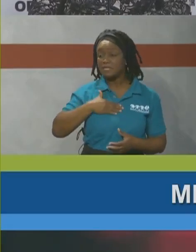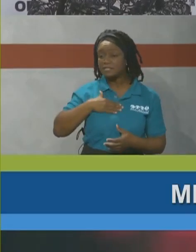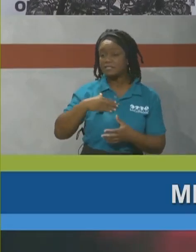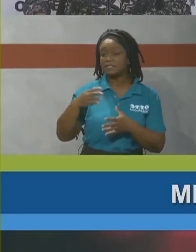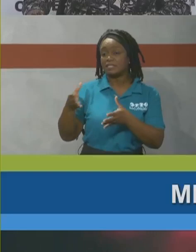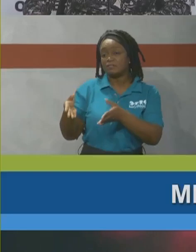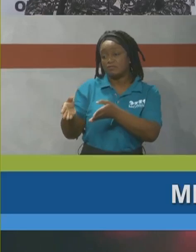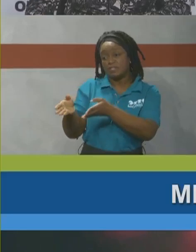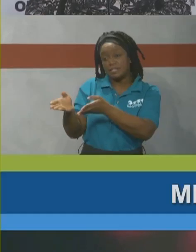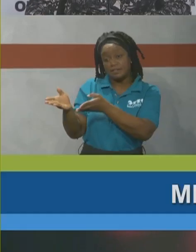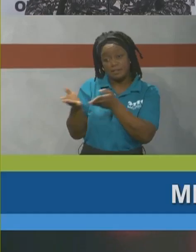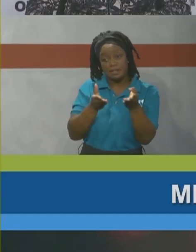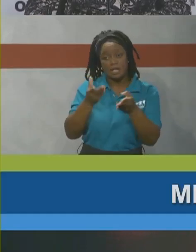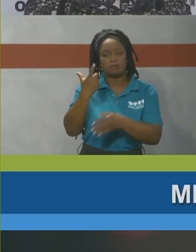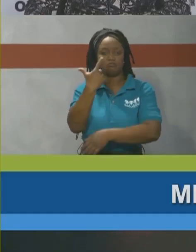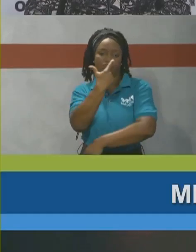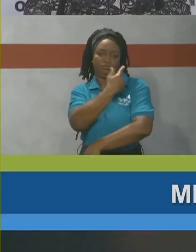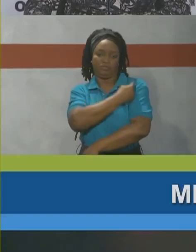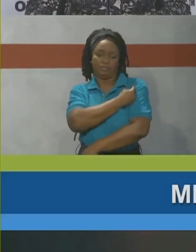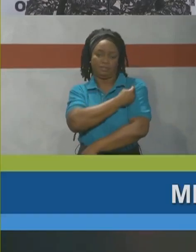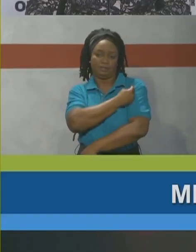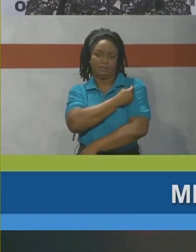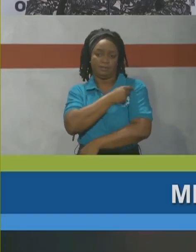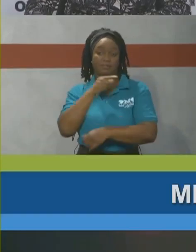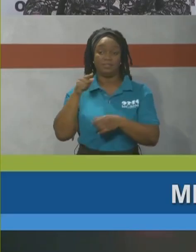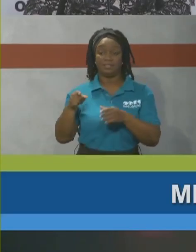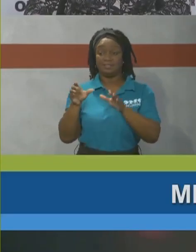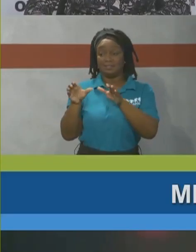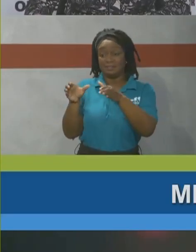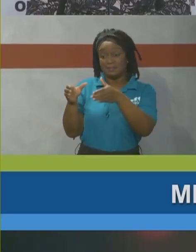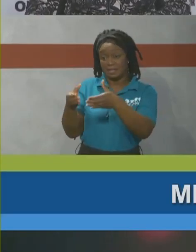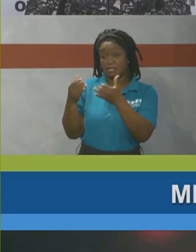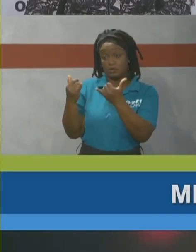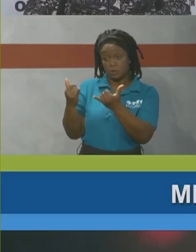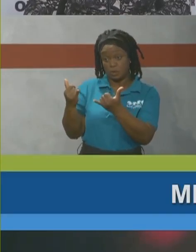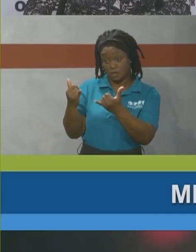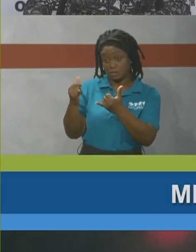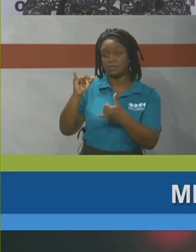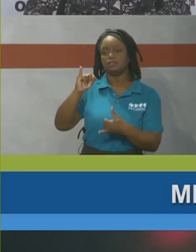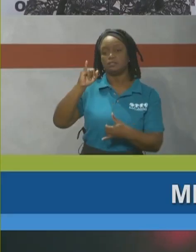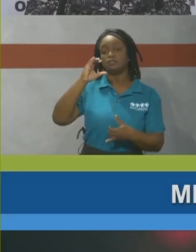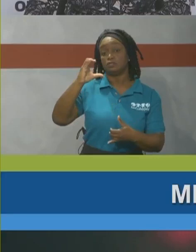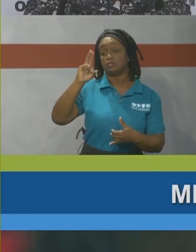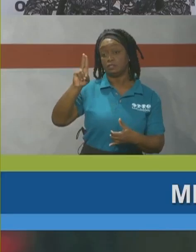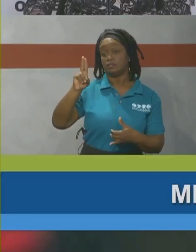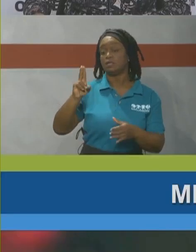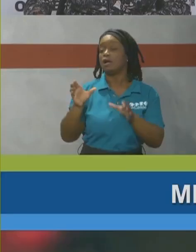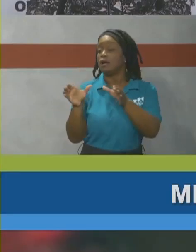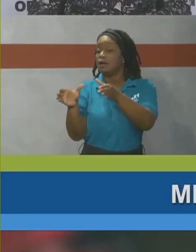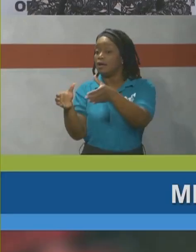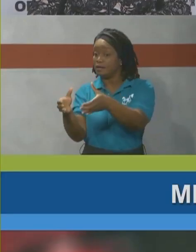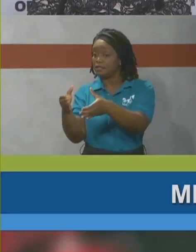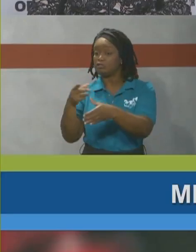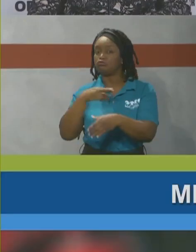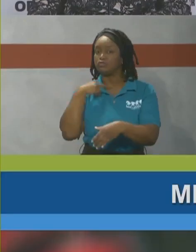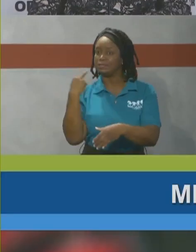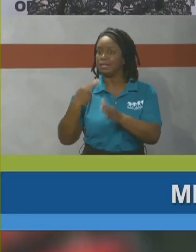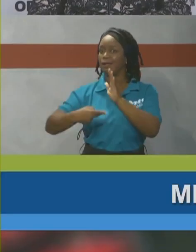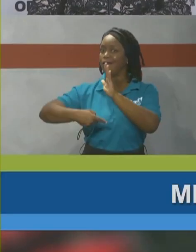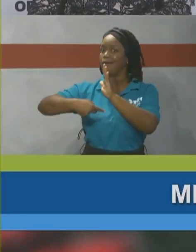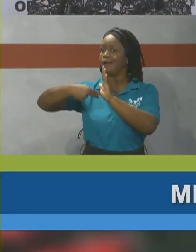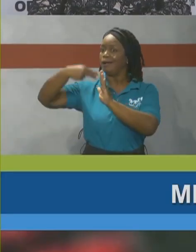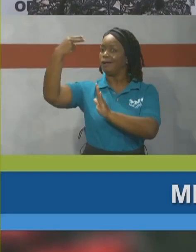the group that's in the ICU having severe COVID, and that's the group who are having the mortality. So have those